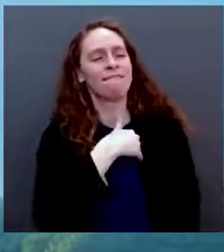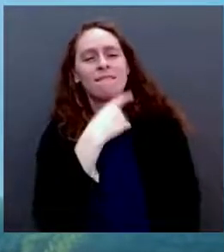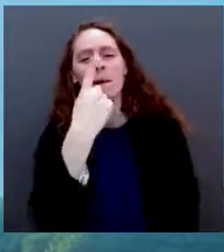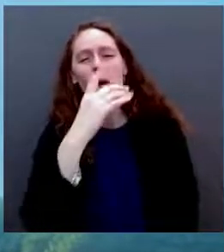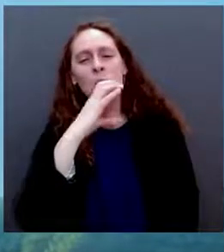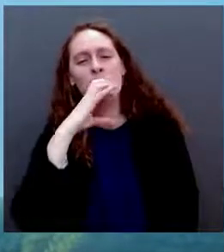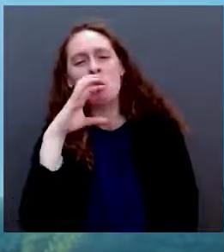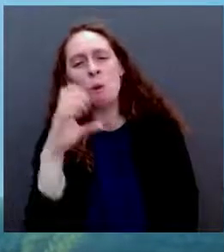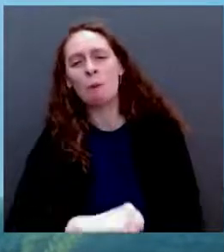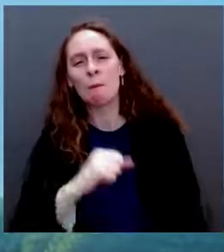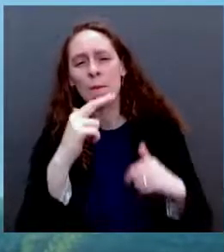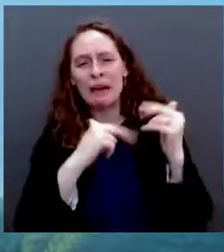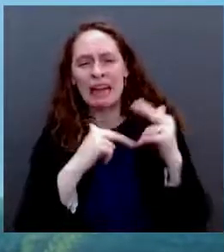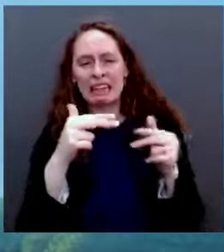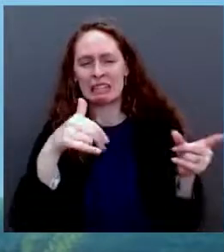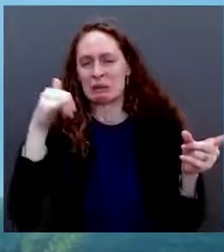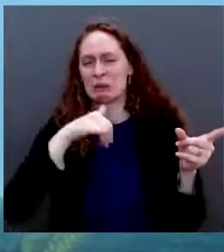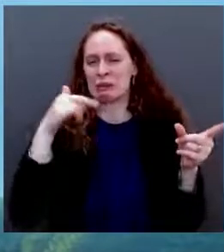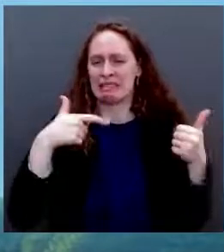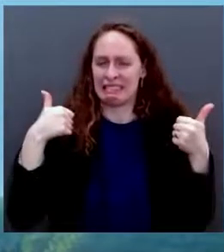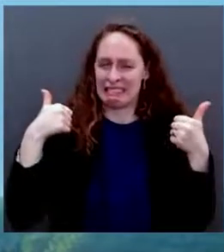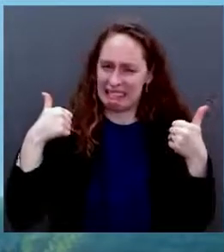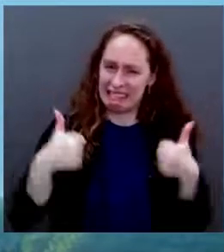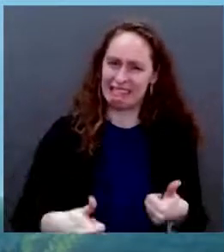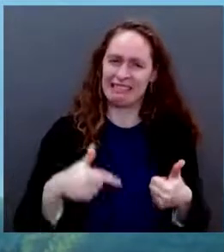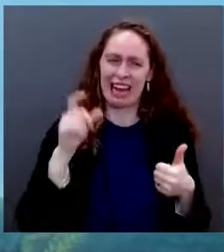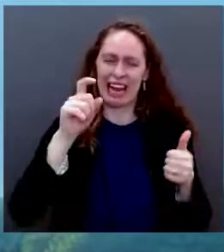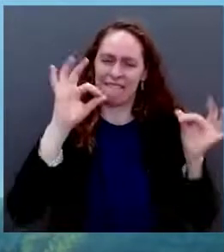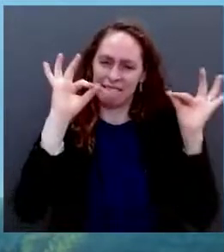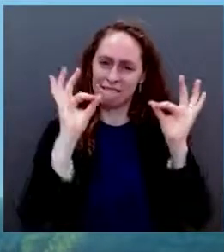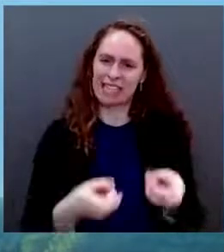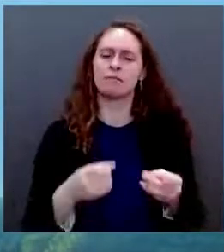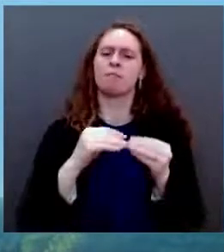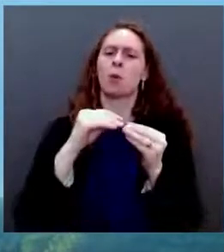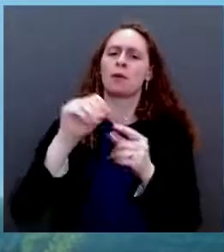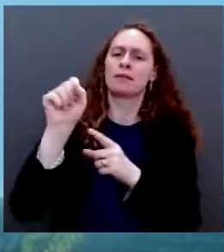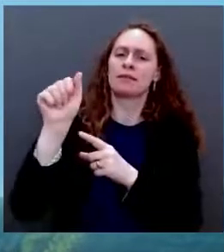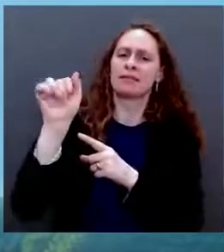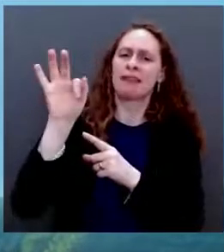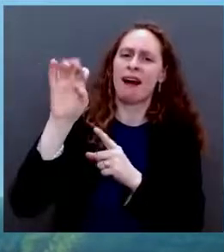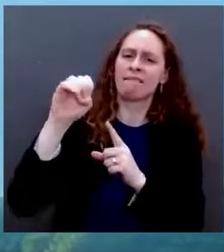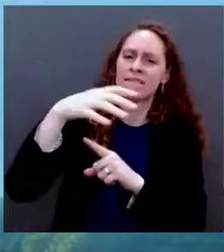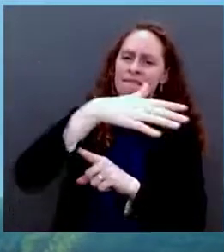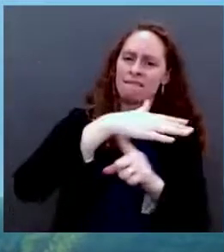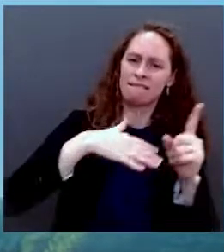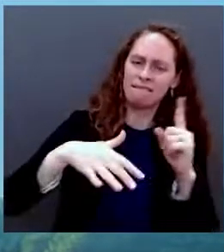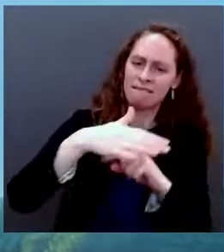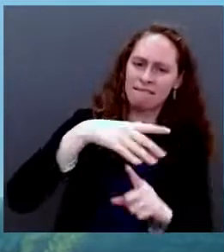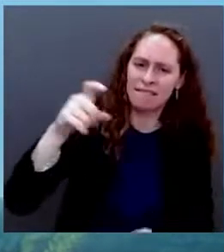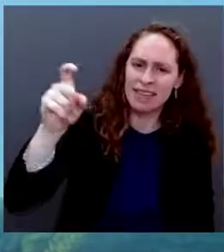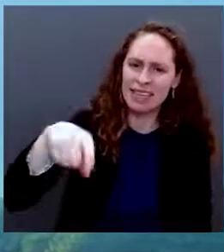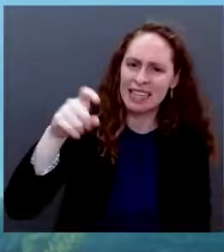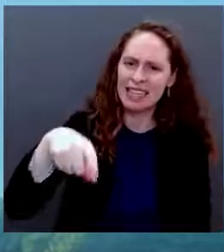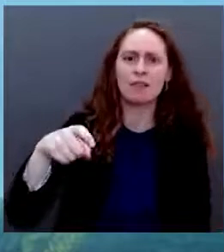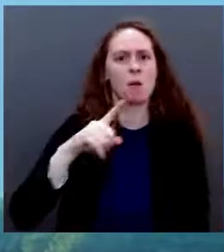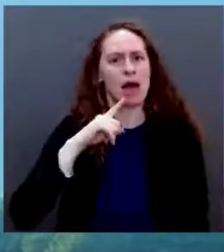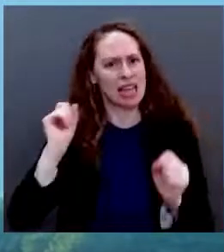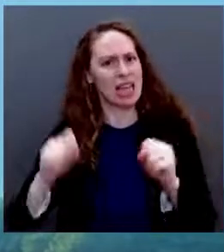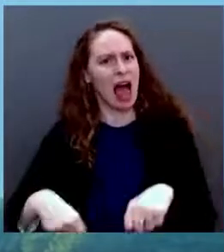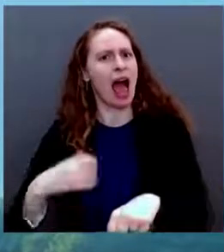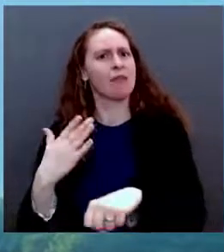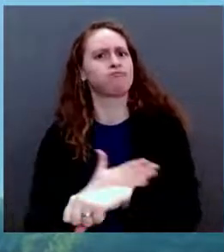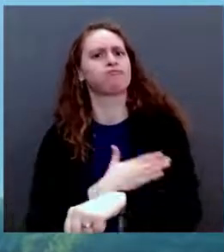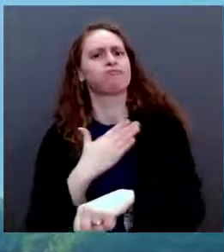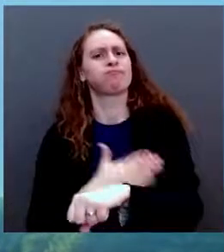across state lines. We also have had great success working with our tribal neighbors